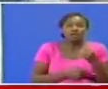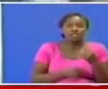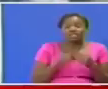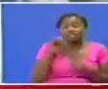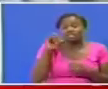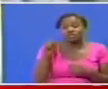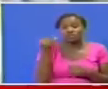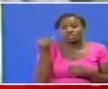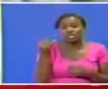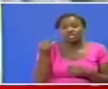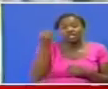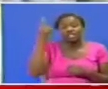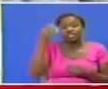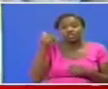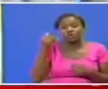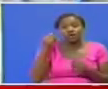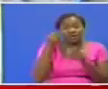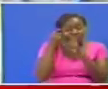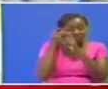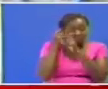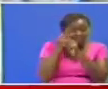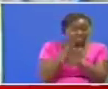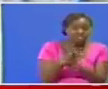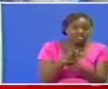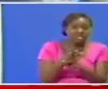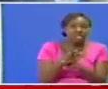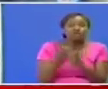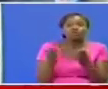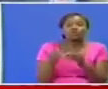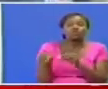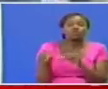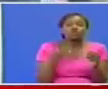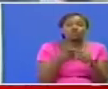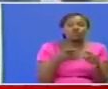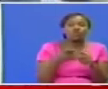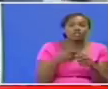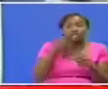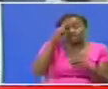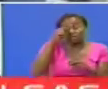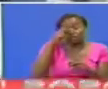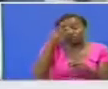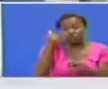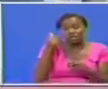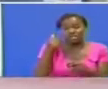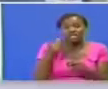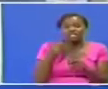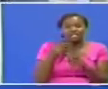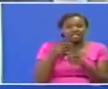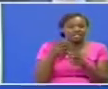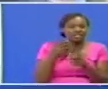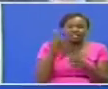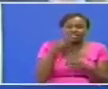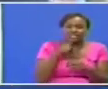I can understand why Russia wants also to encourage people to move away from the Rome Treaty, because the crime of aggression is